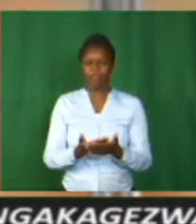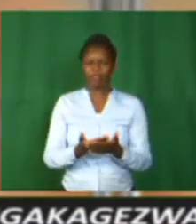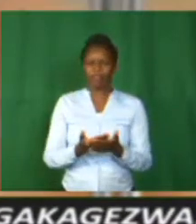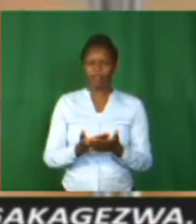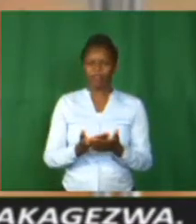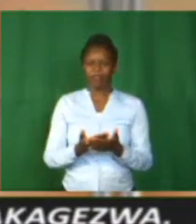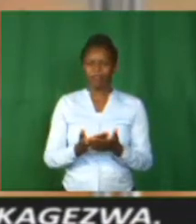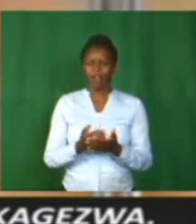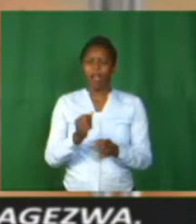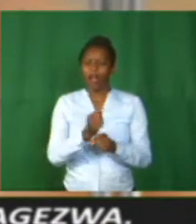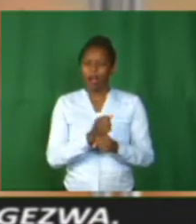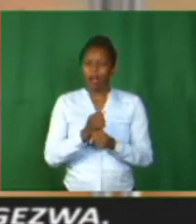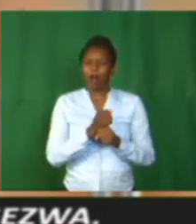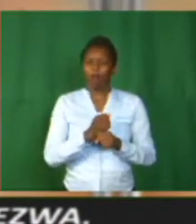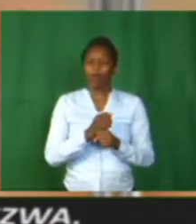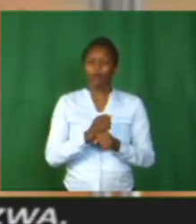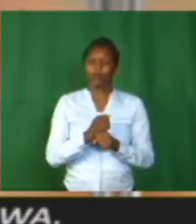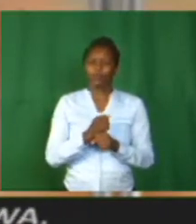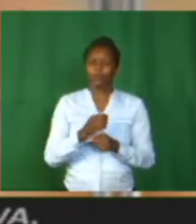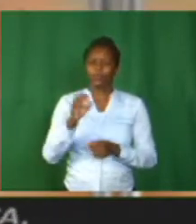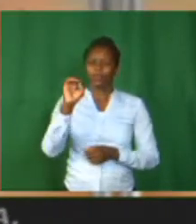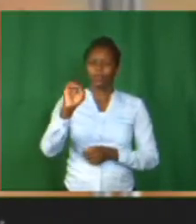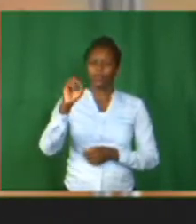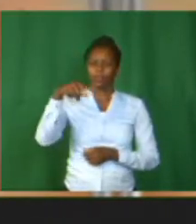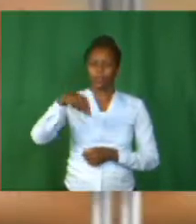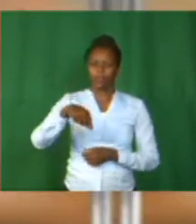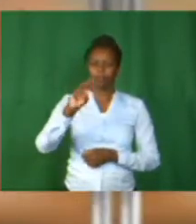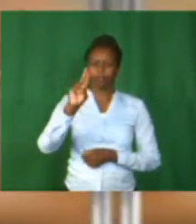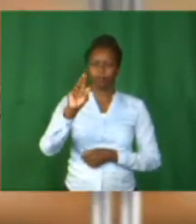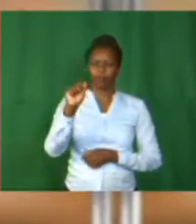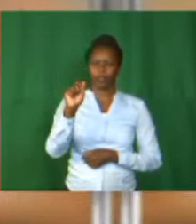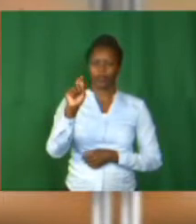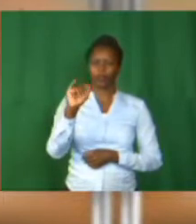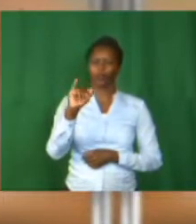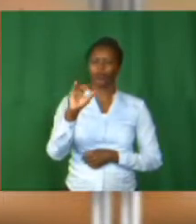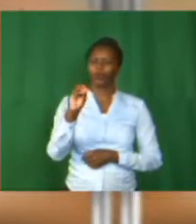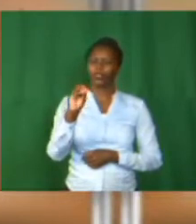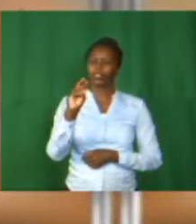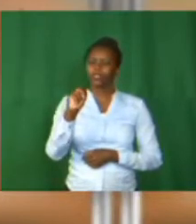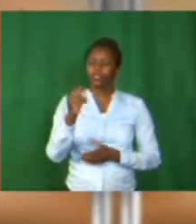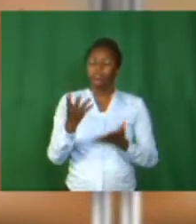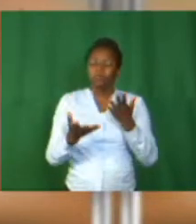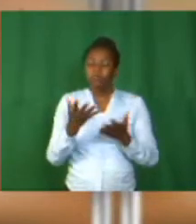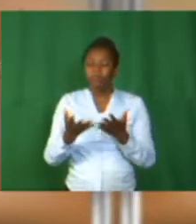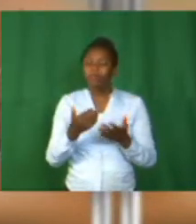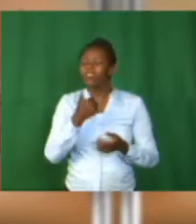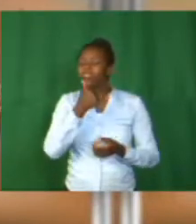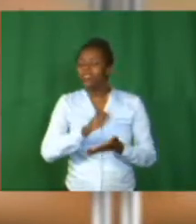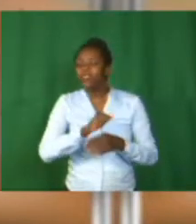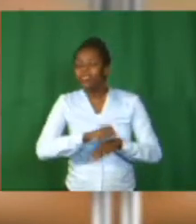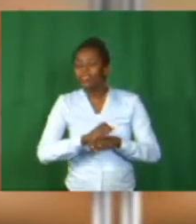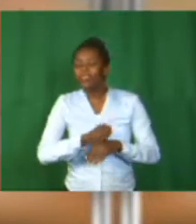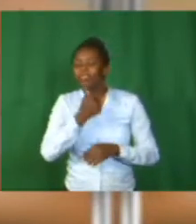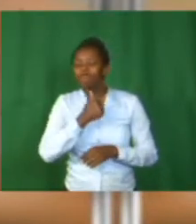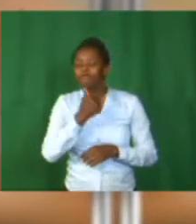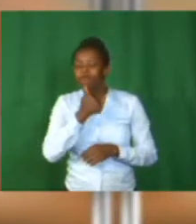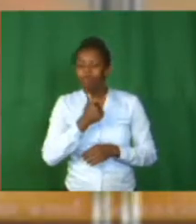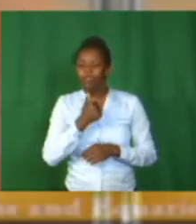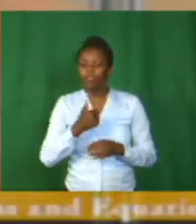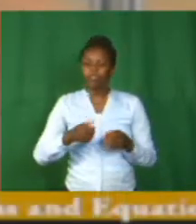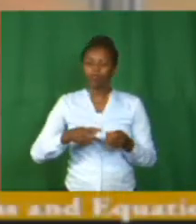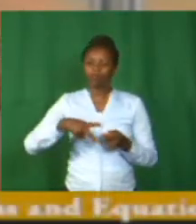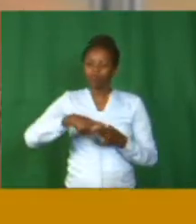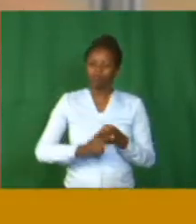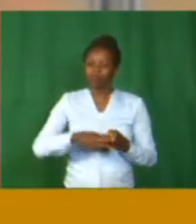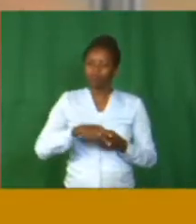quadratic equations and so on? So this is mainly used now in engineering, like I'm sure you have seen in town where they